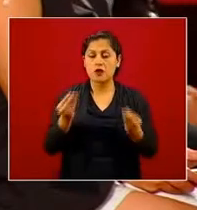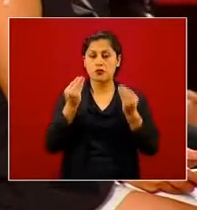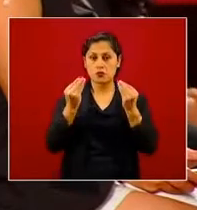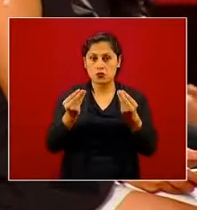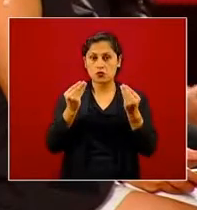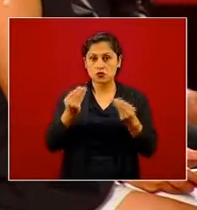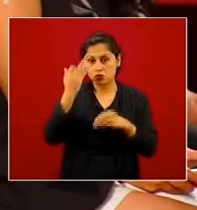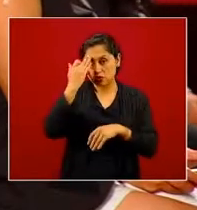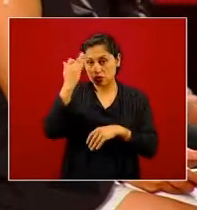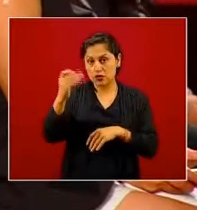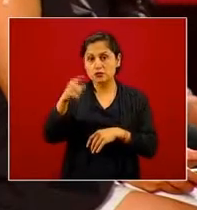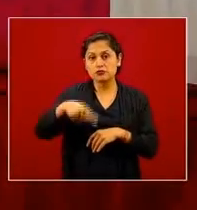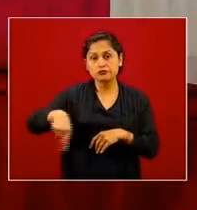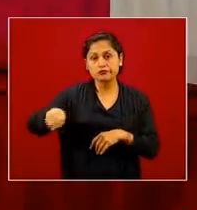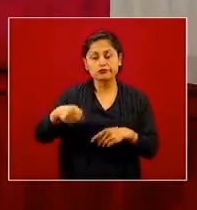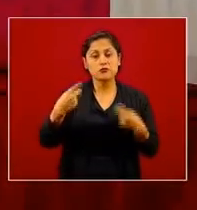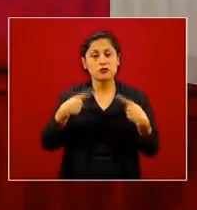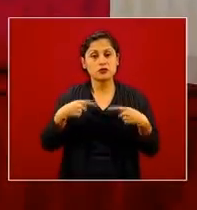they're still